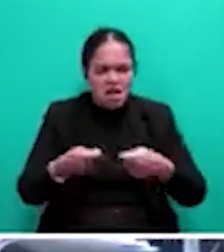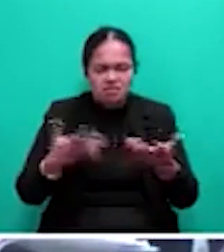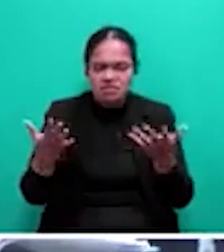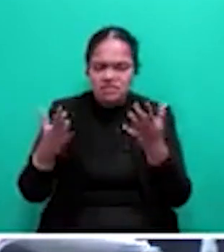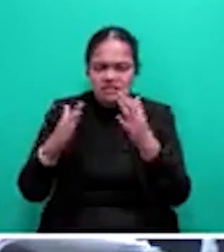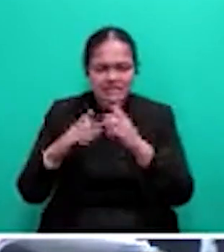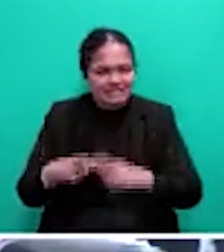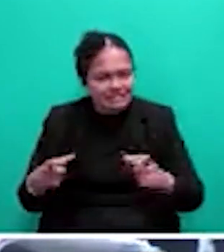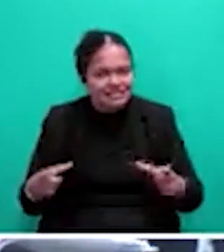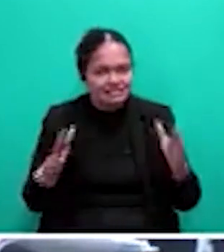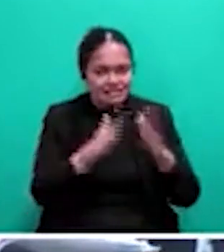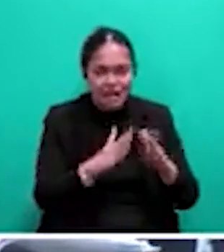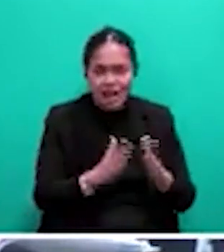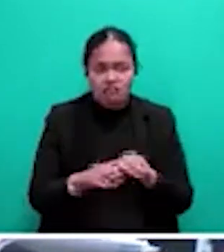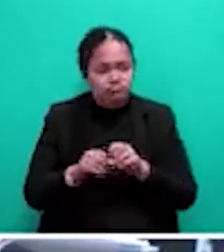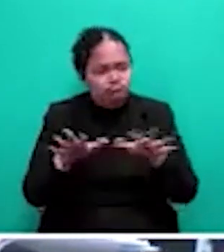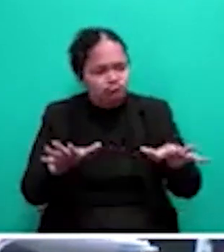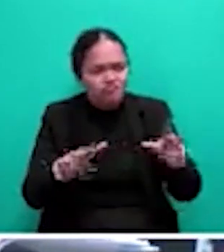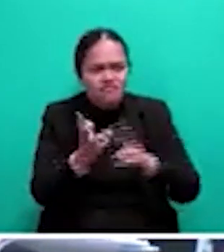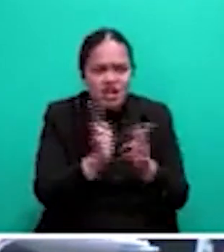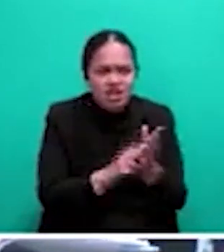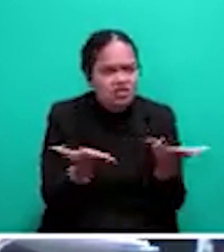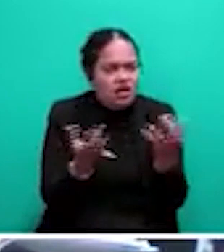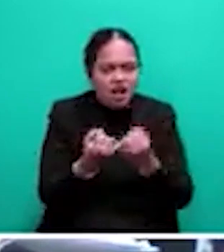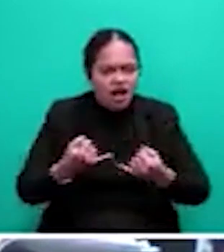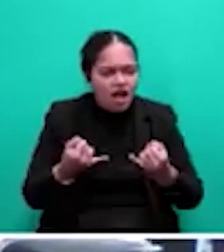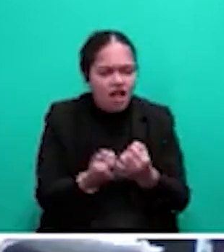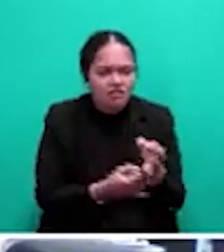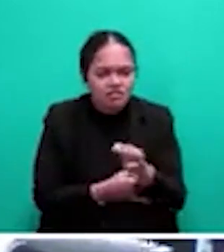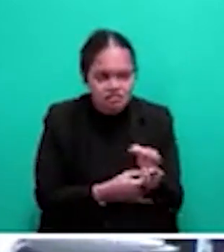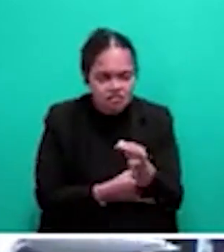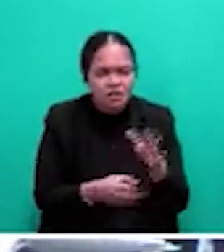cities to the village of our islands, was heard.